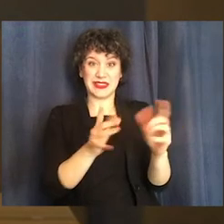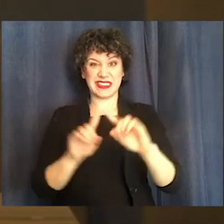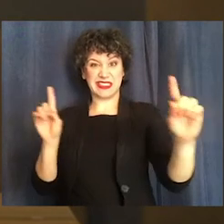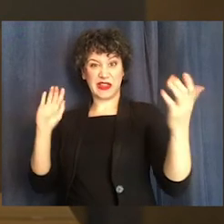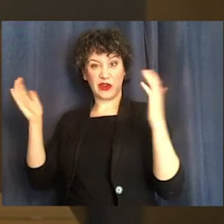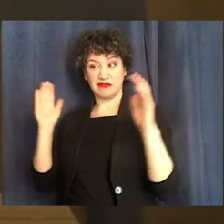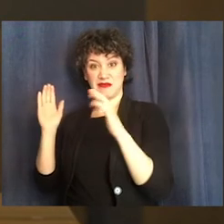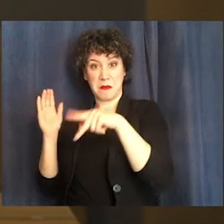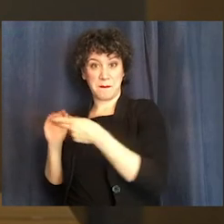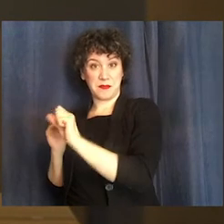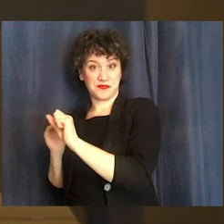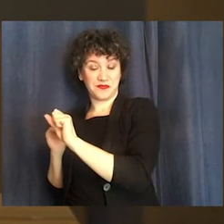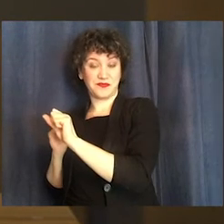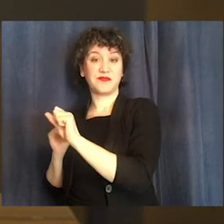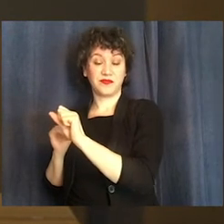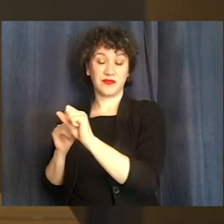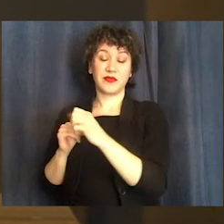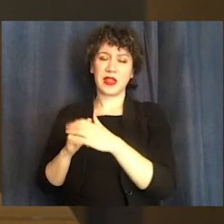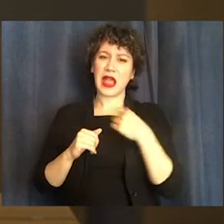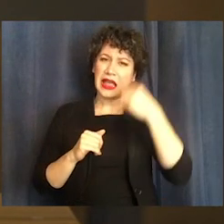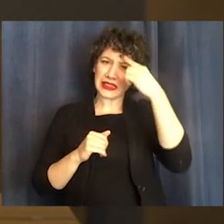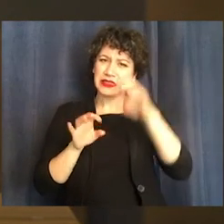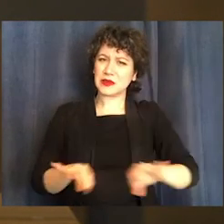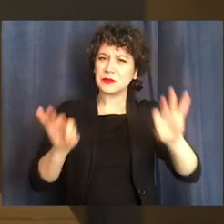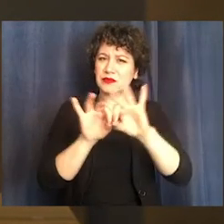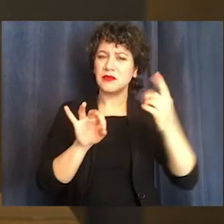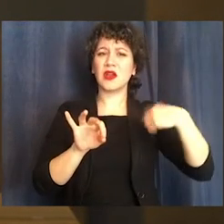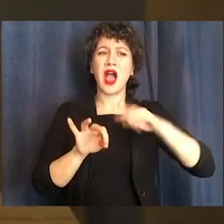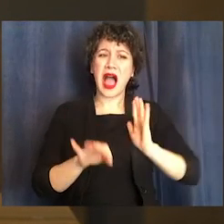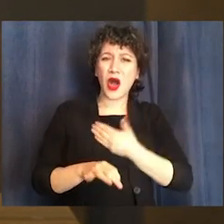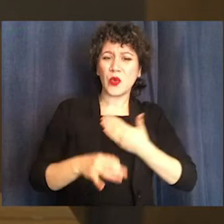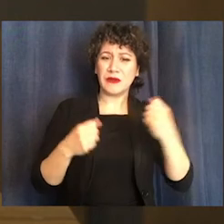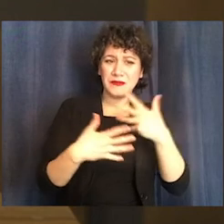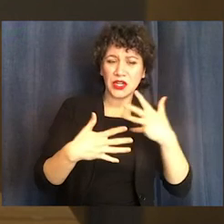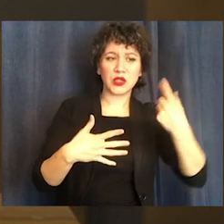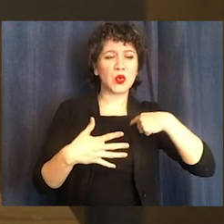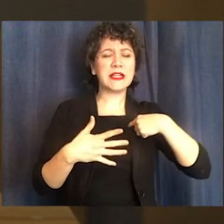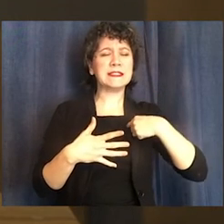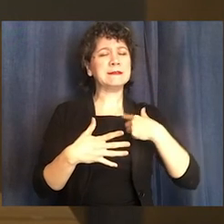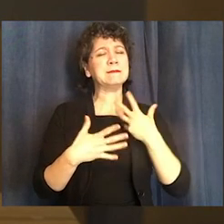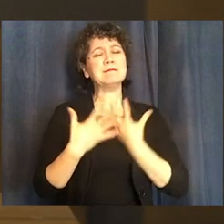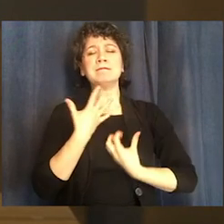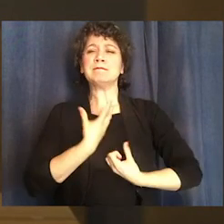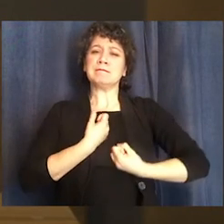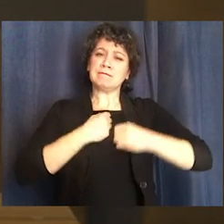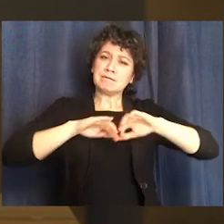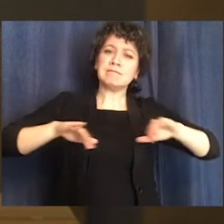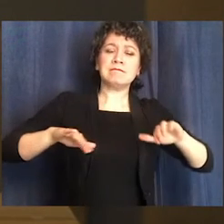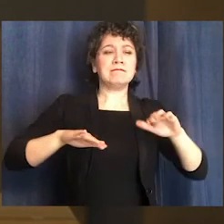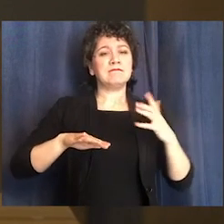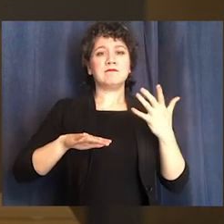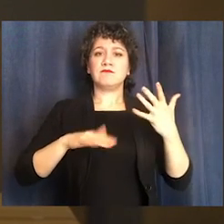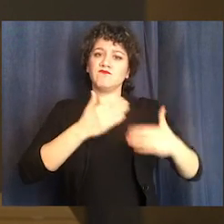it's important that we overcome our fears and challenge ourselves to face new opportunities that will lead to surprising and rewarding